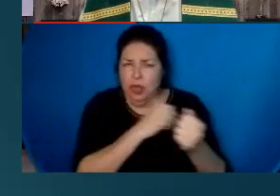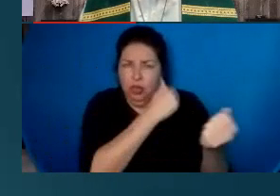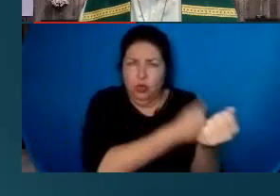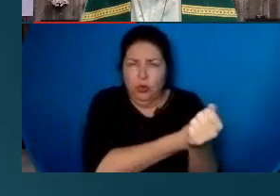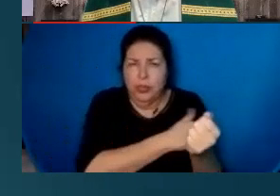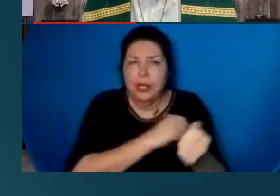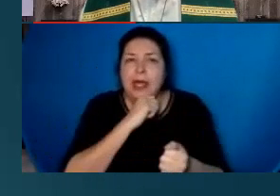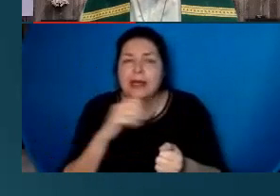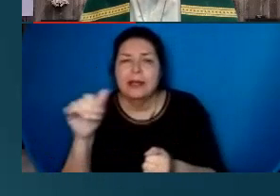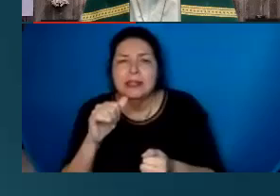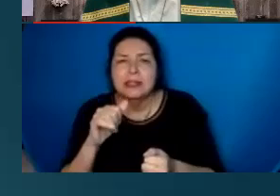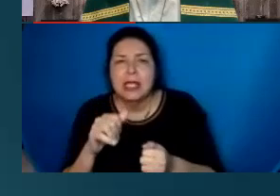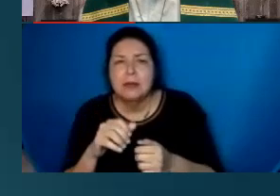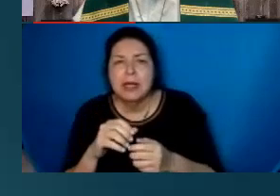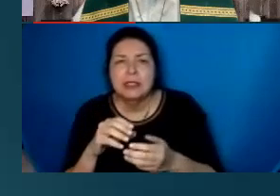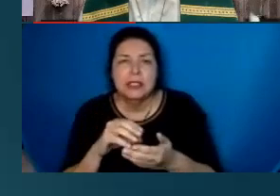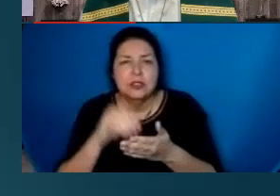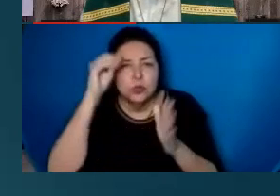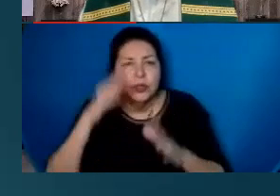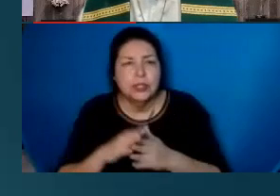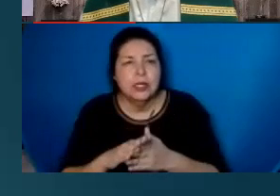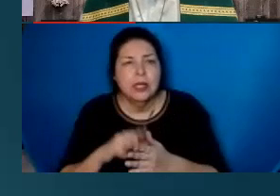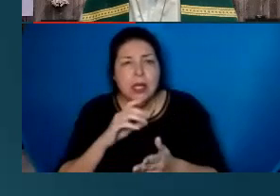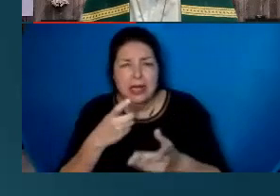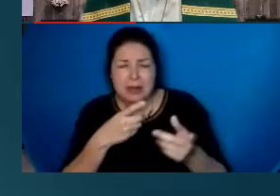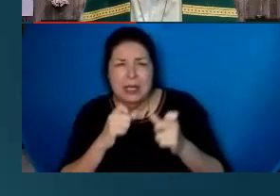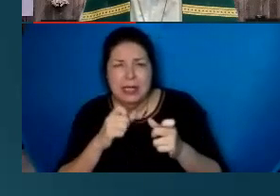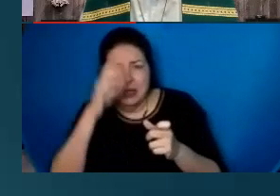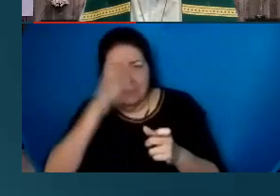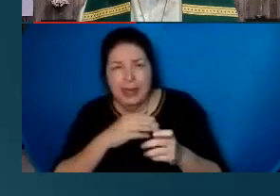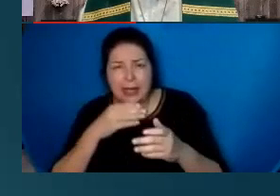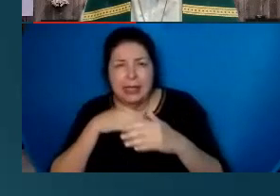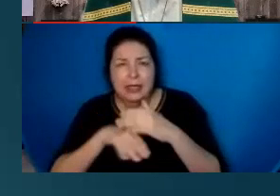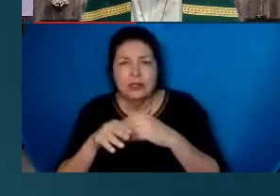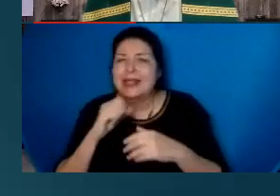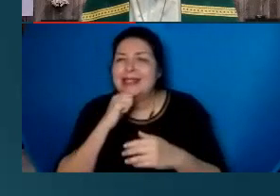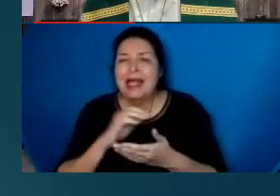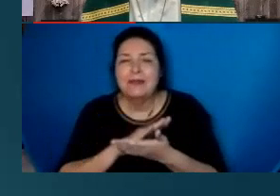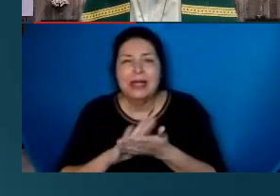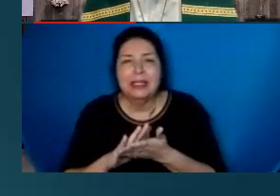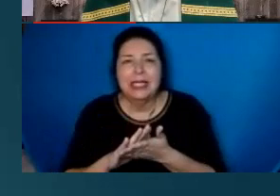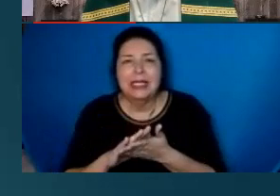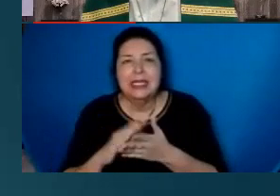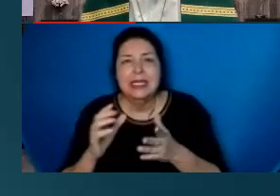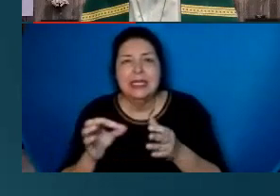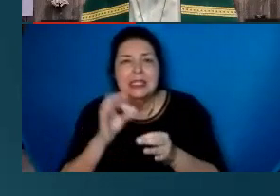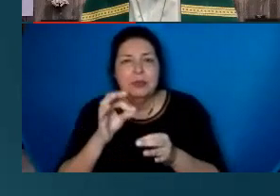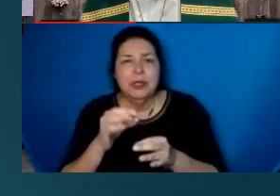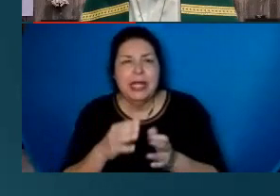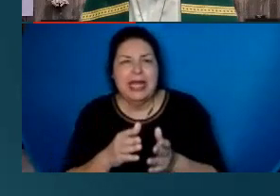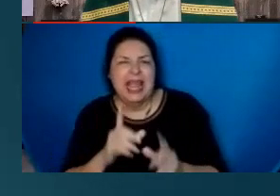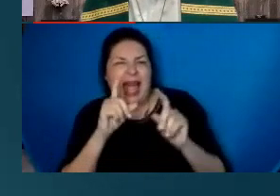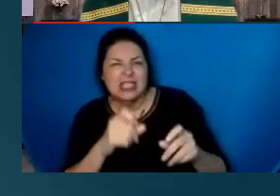the synagogue a man with an unclean spirit, and he cried out, "What do you have to do with us, Jesus of